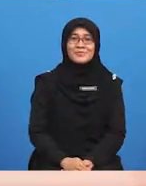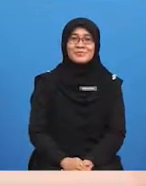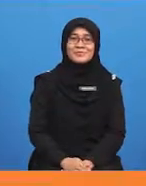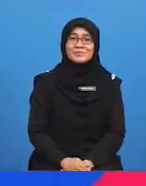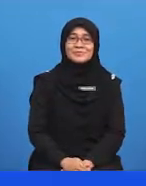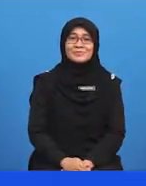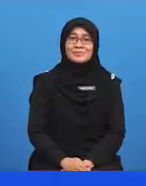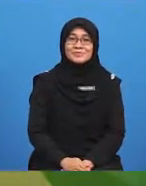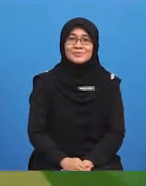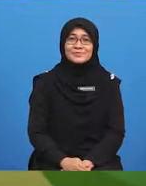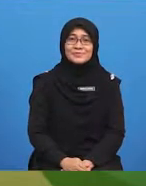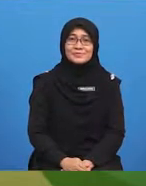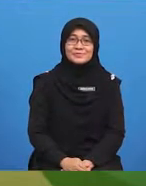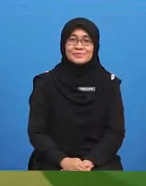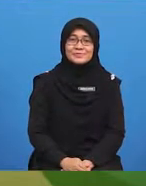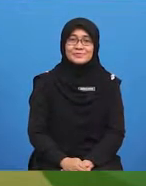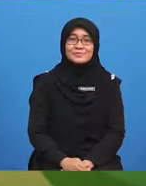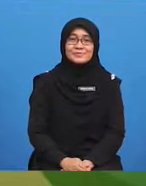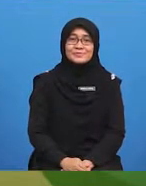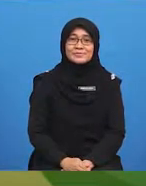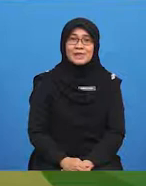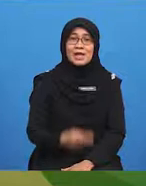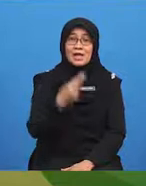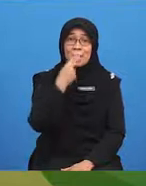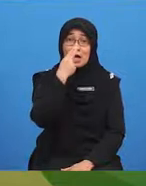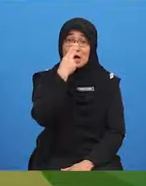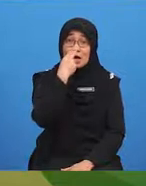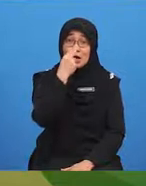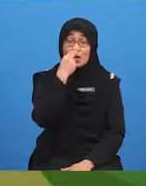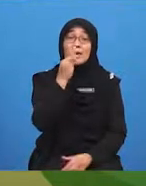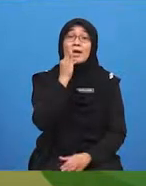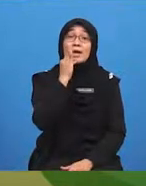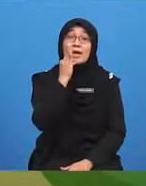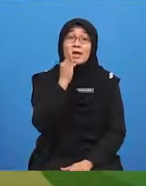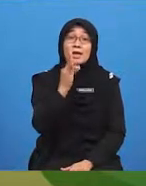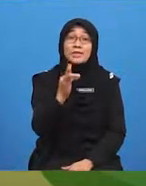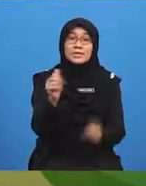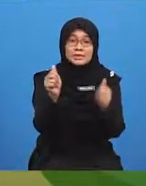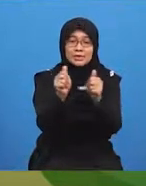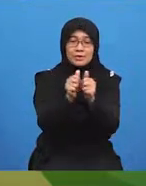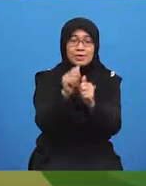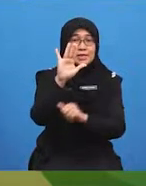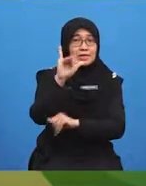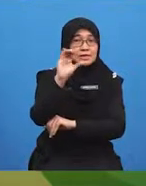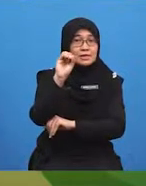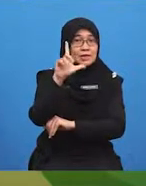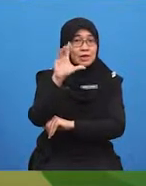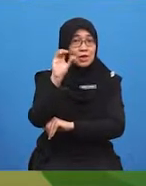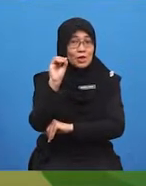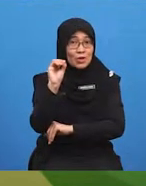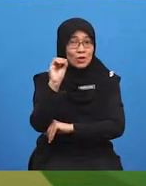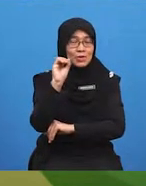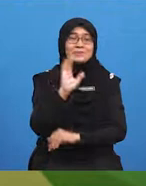everyone. Hi, boys and girls. We meet again in another episode of Fun Facts with